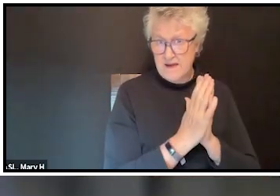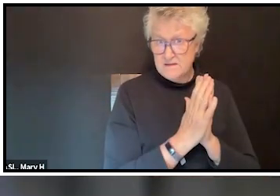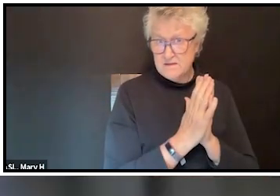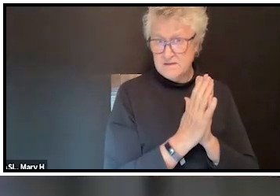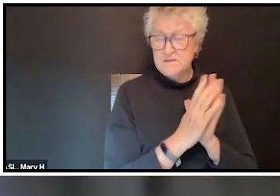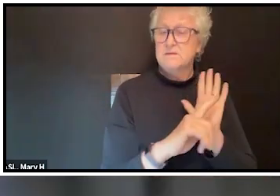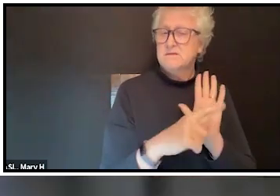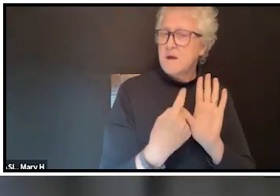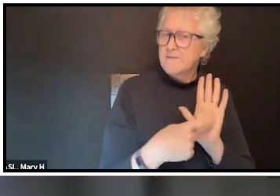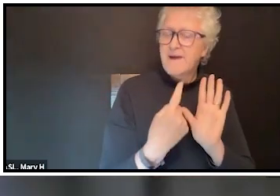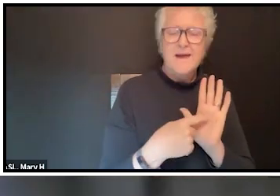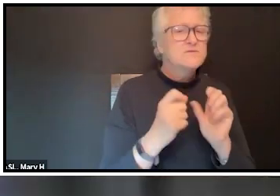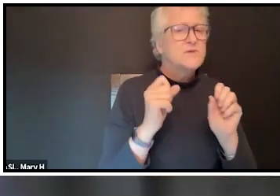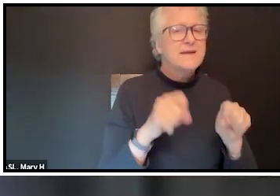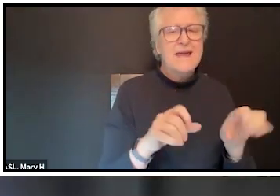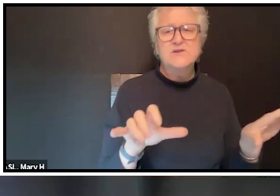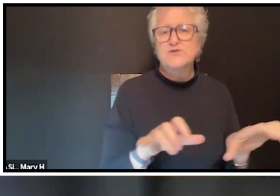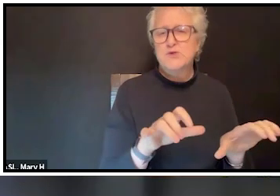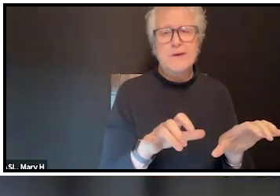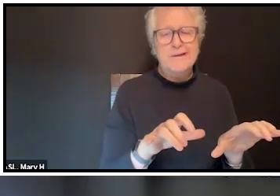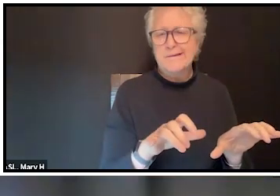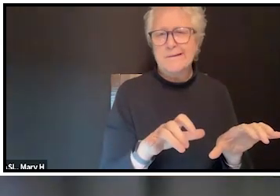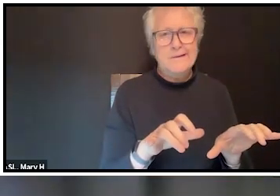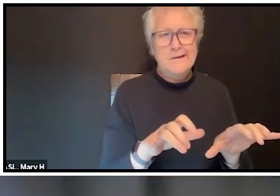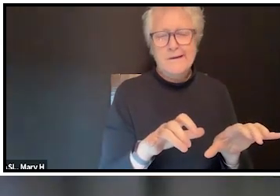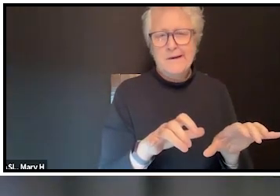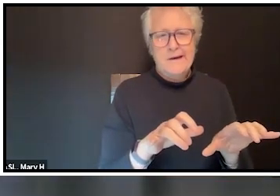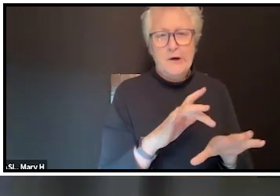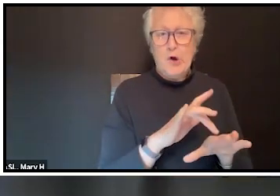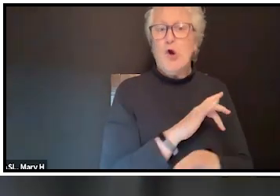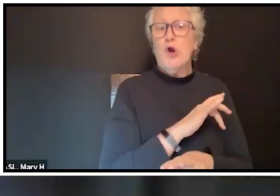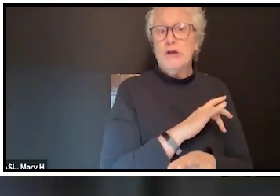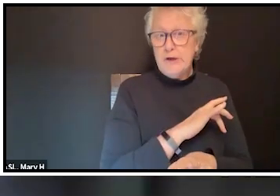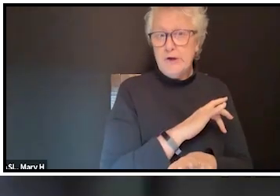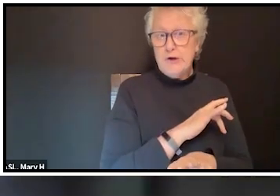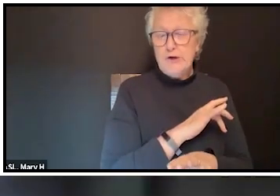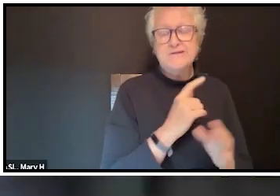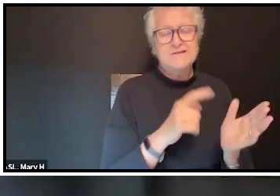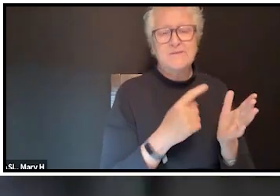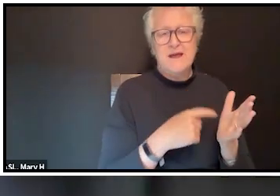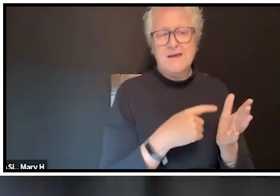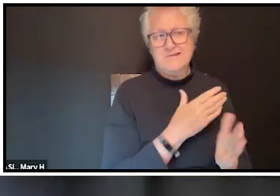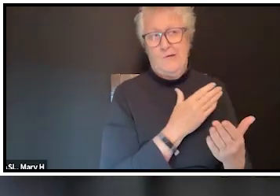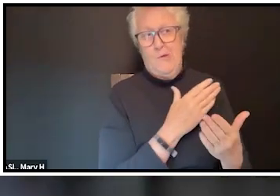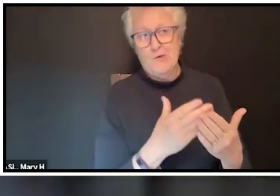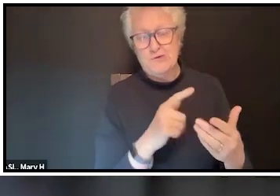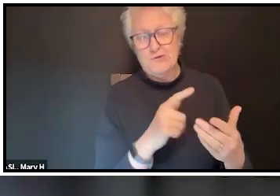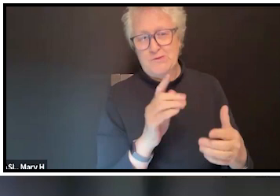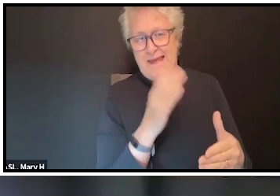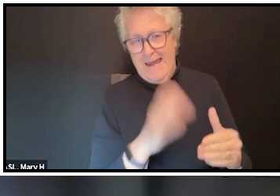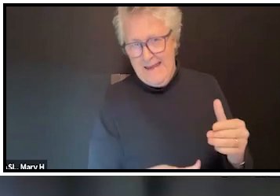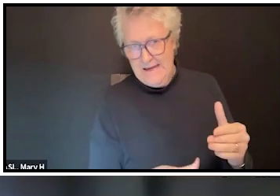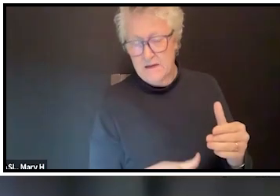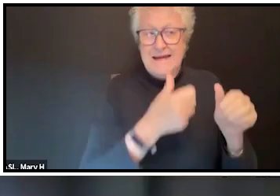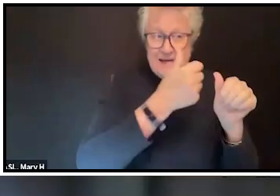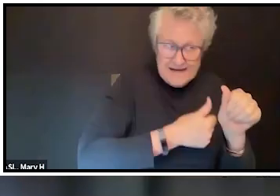sometimes we're able to do it on a rolling basis. Sometimes we're doing it closer to the end of that round, and each round goes like through a quarter.